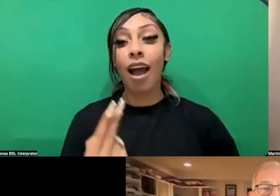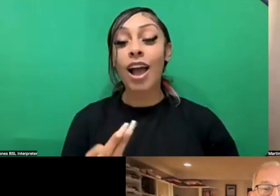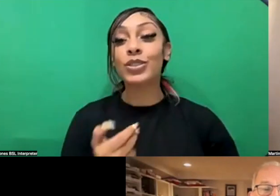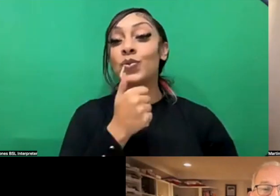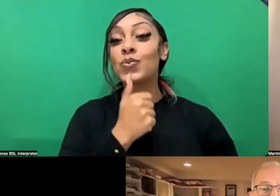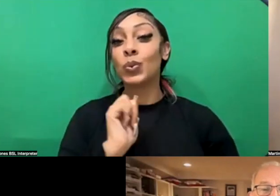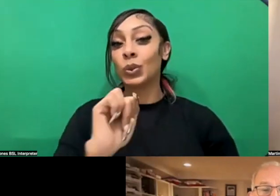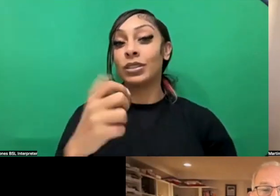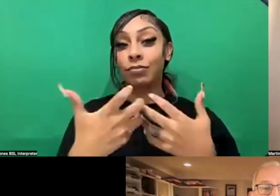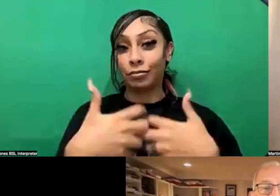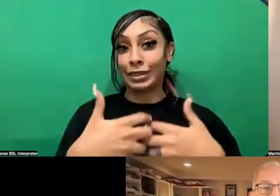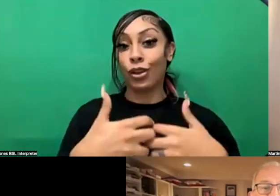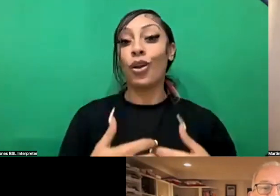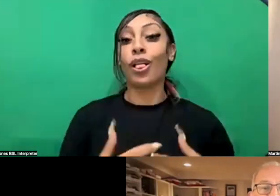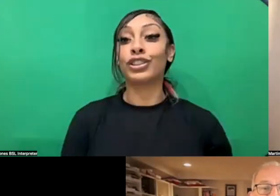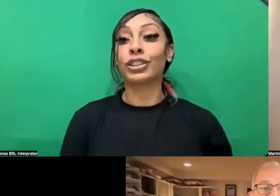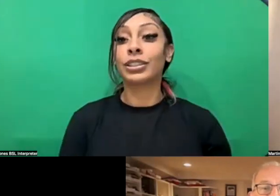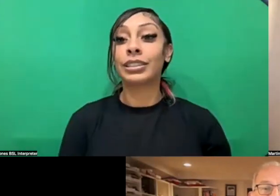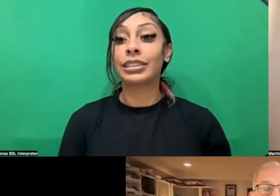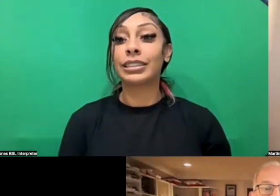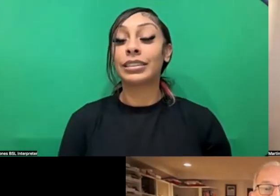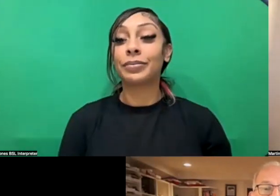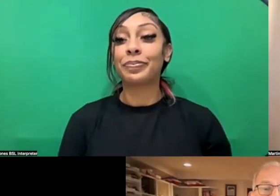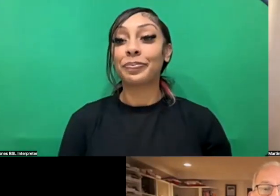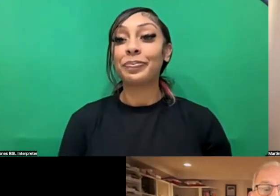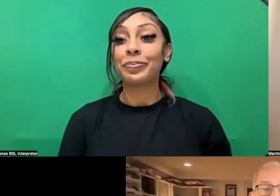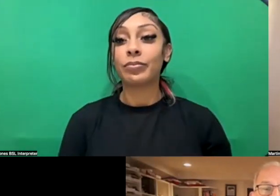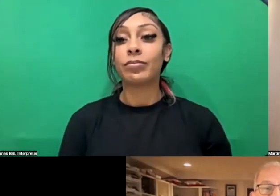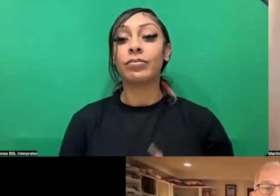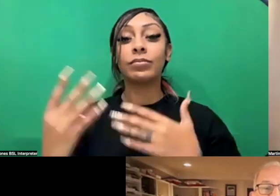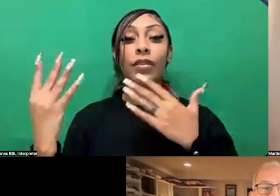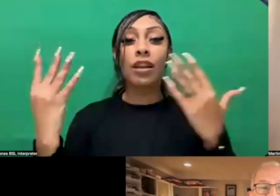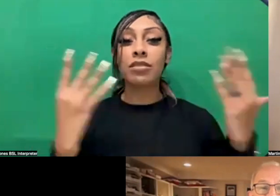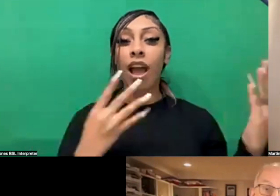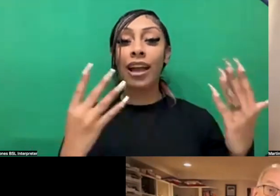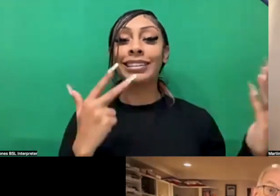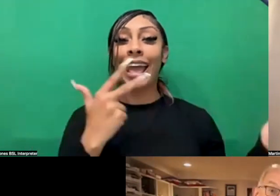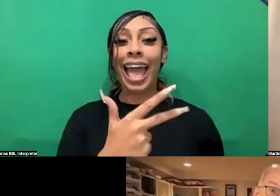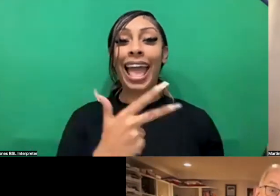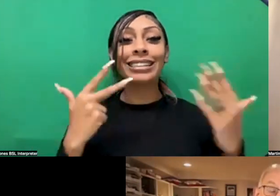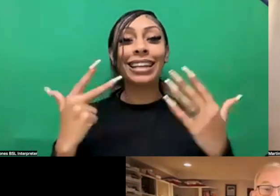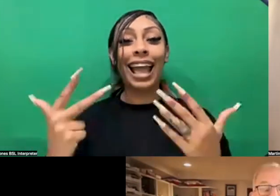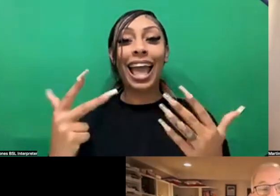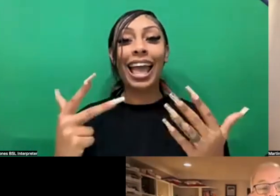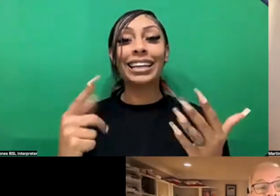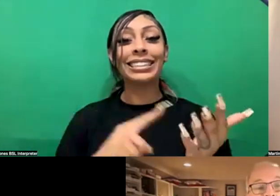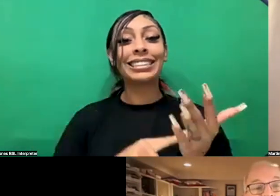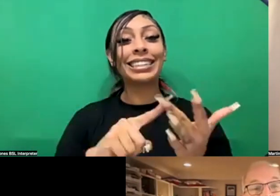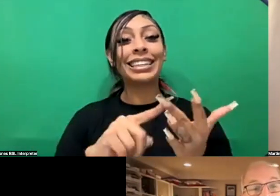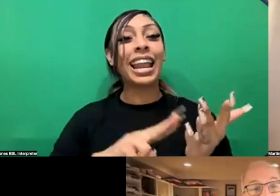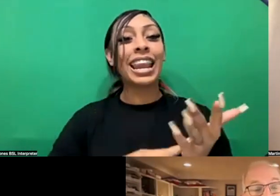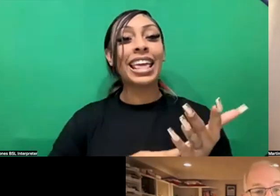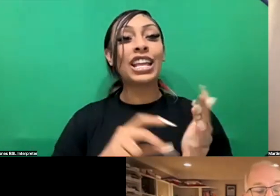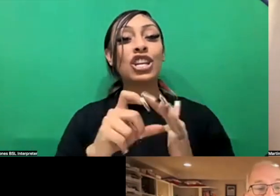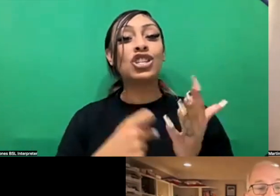then you have in 1988, we have the LinnDrum MIDI Studio, which was a